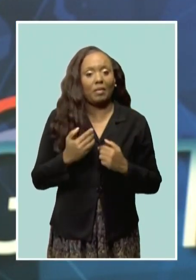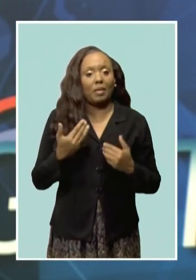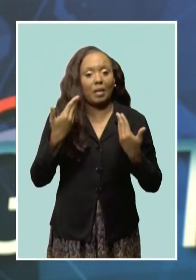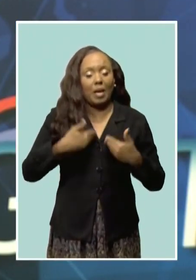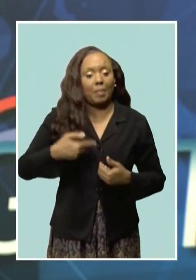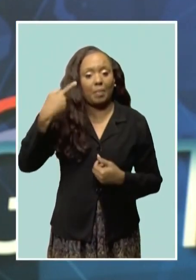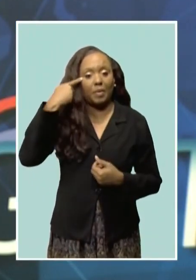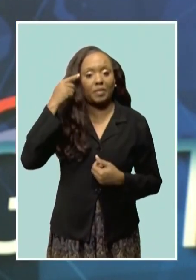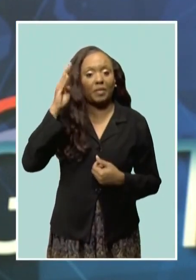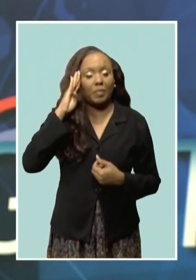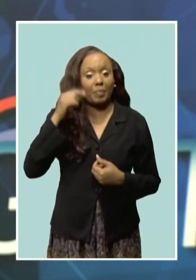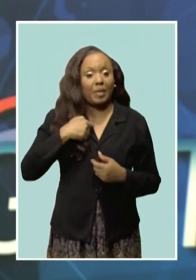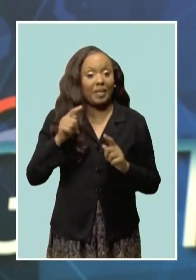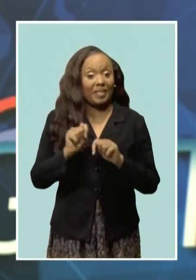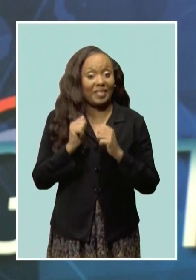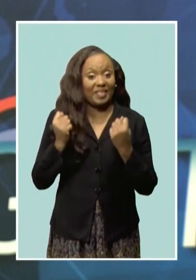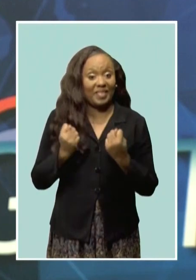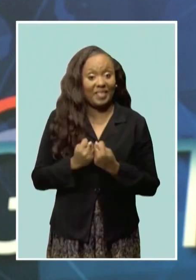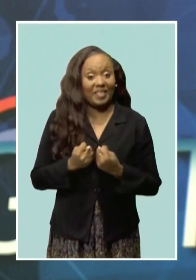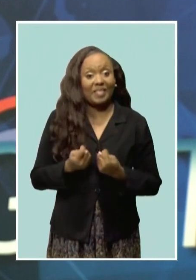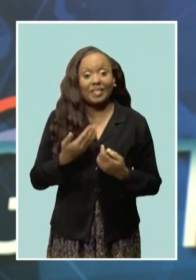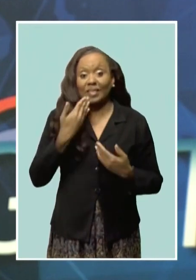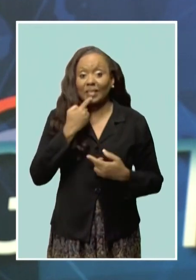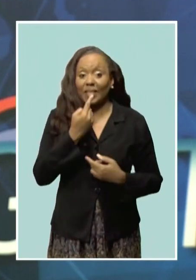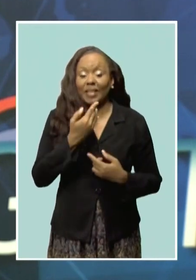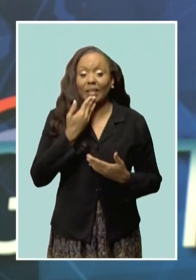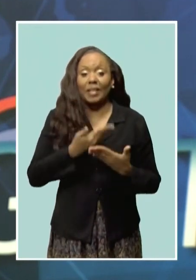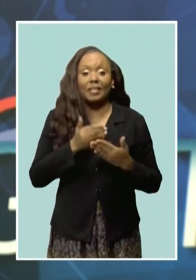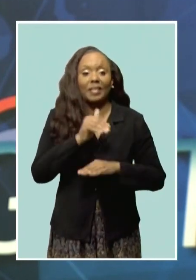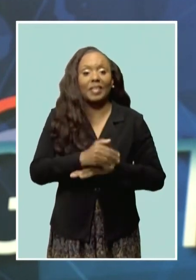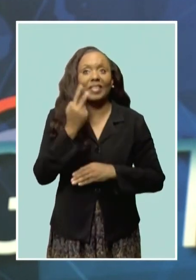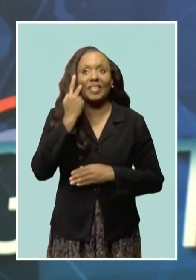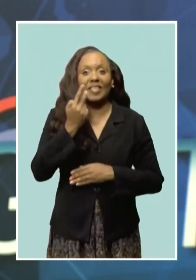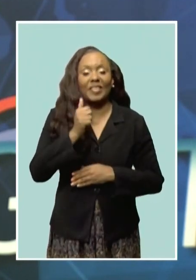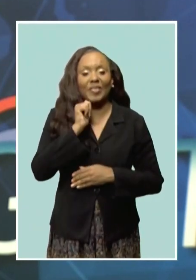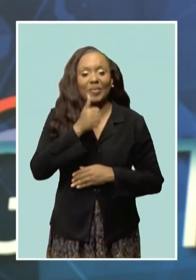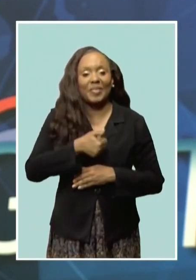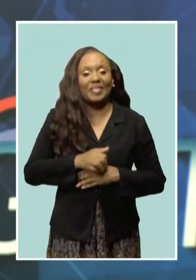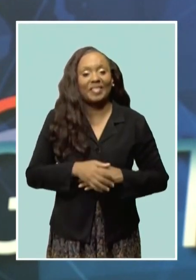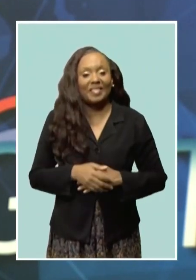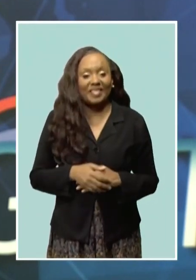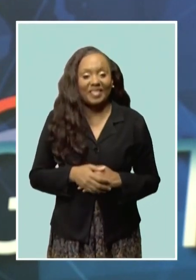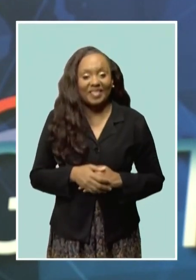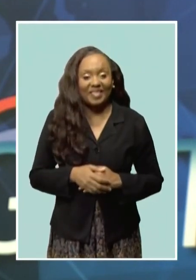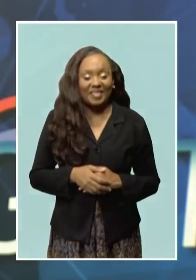I'm Pearson Bowen for the crew. To all of you, good night. By God's will, we'll see you tomorrow.